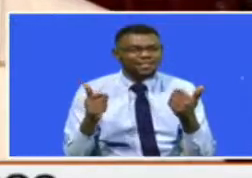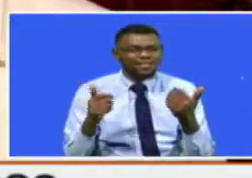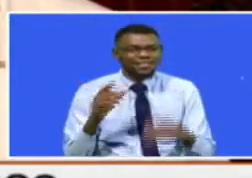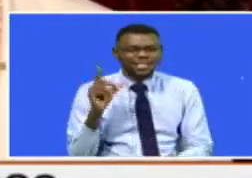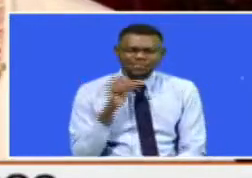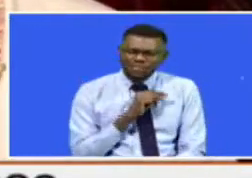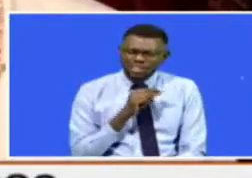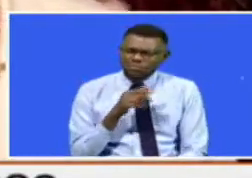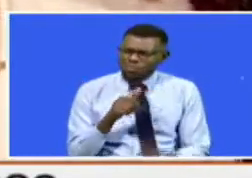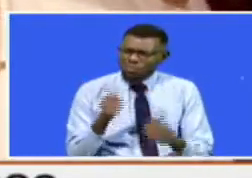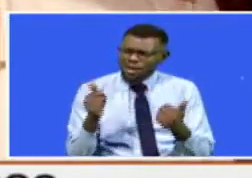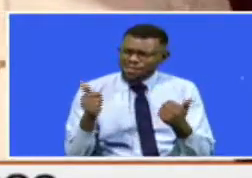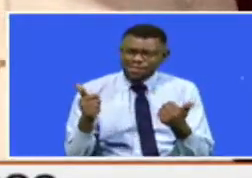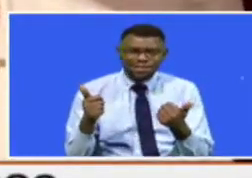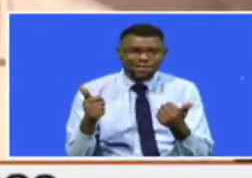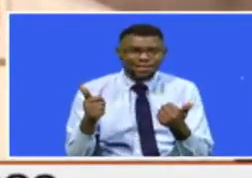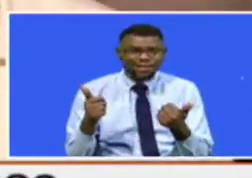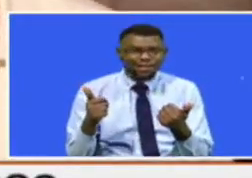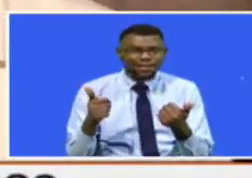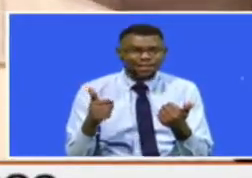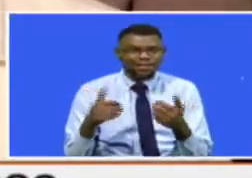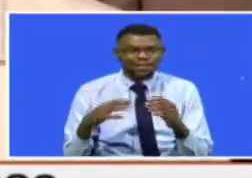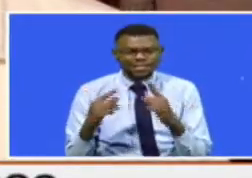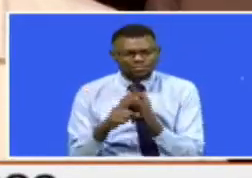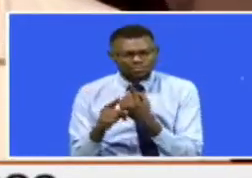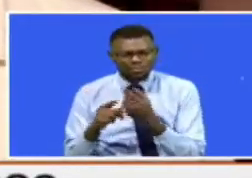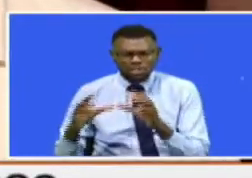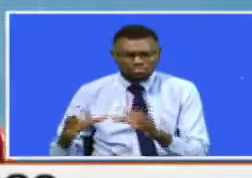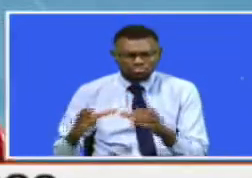on a high note with a lot of head of year parties from different companies.